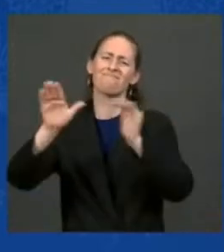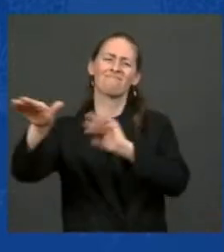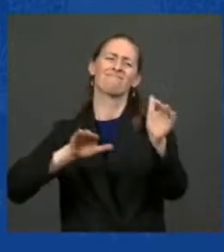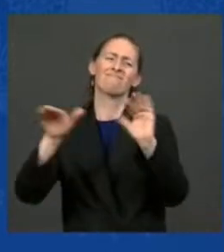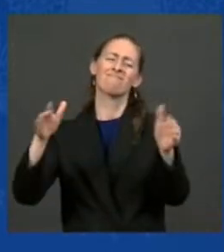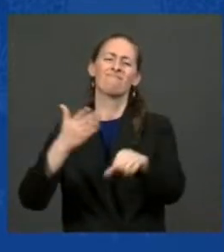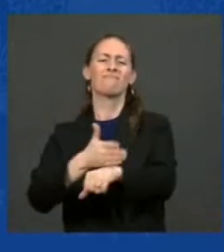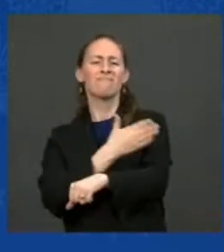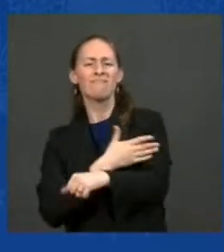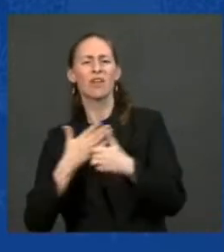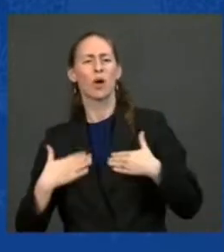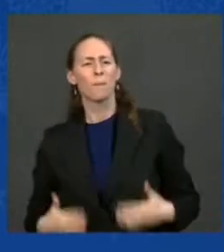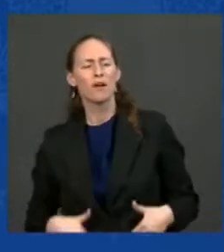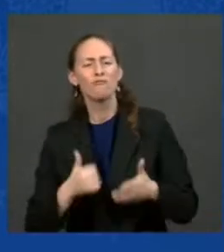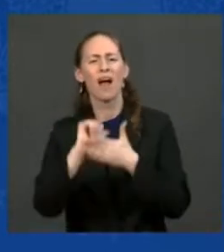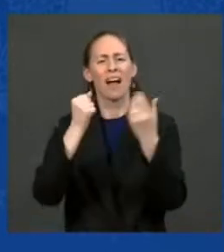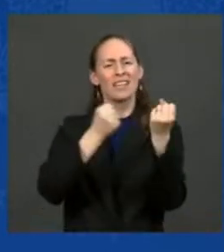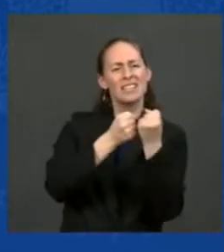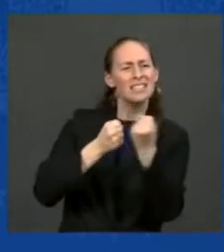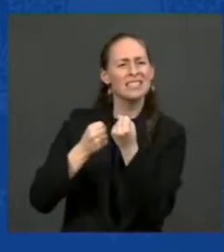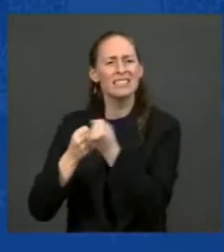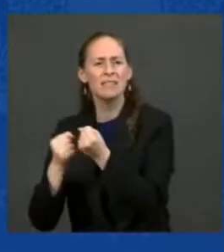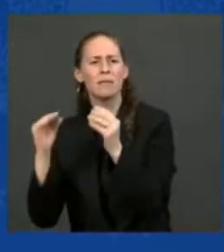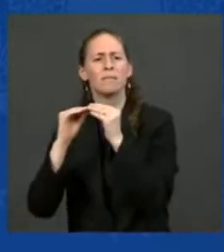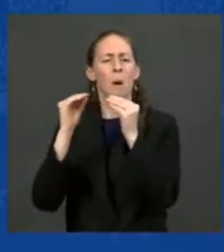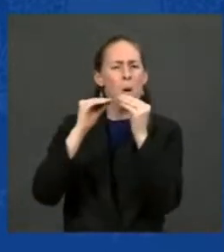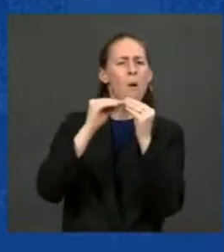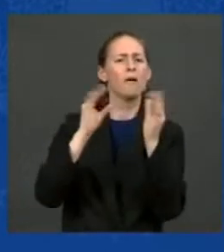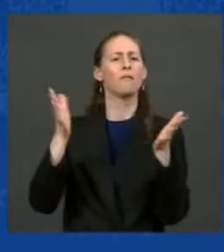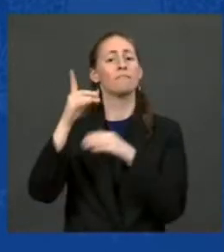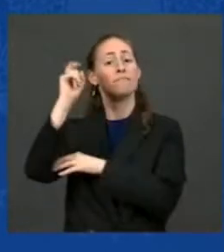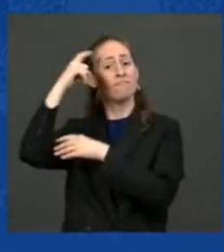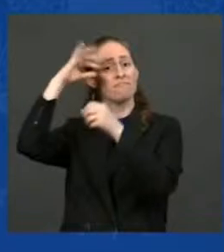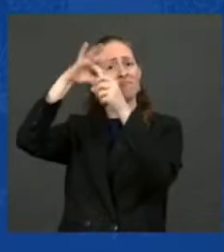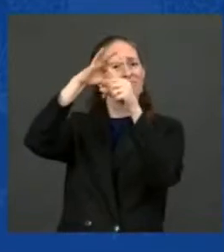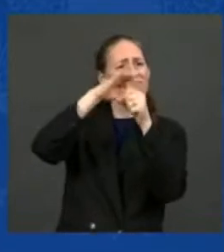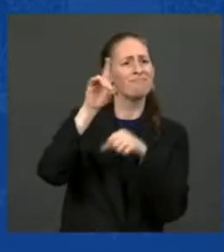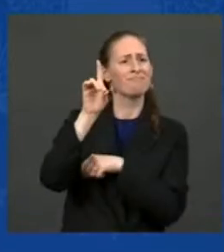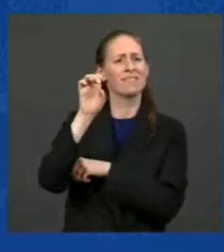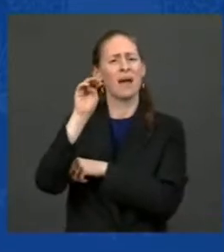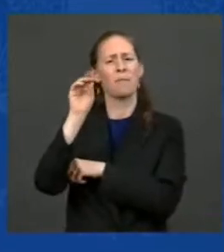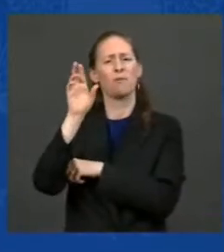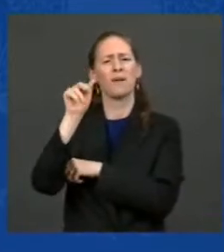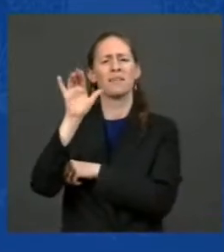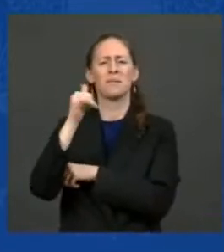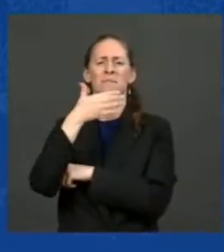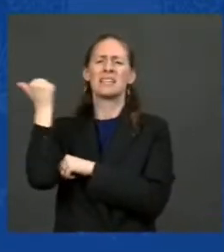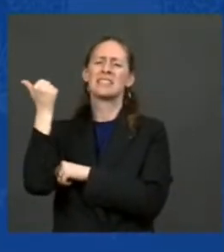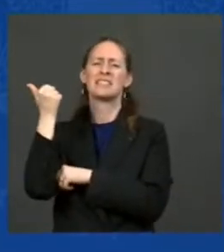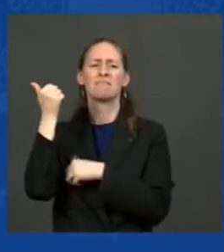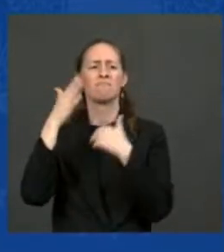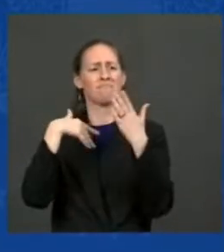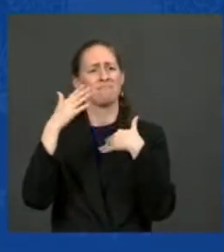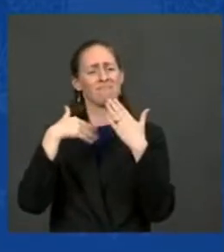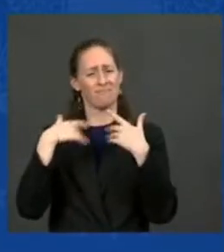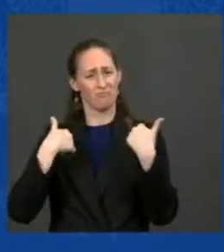freedoms, to prove that democracies can still deliver in an age of fast-moving, cross-cutting